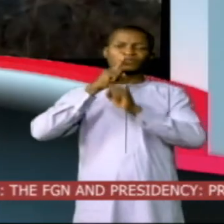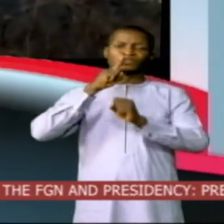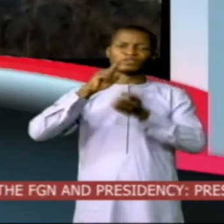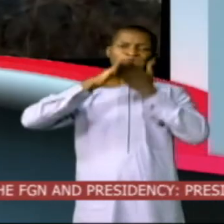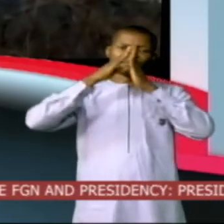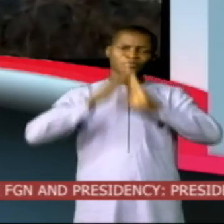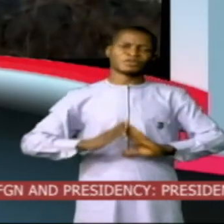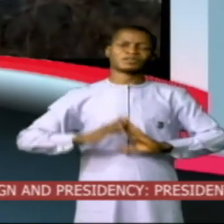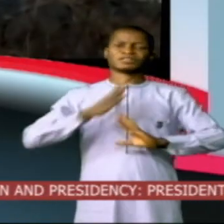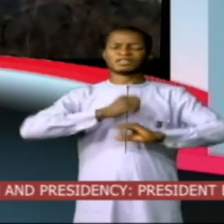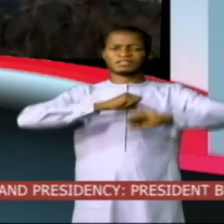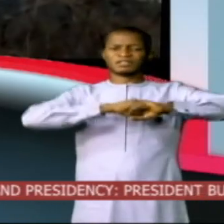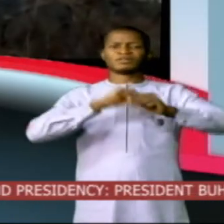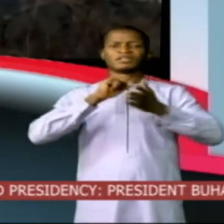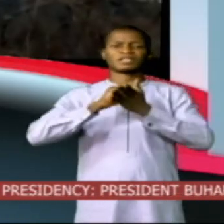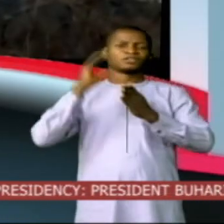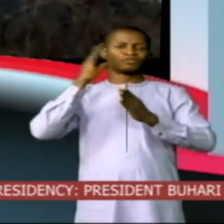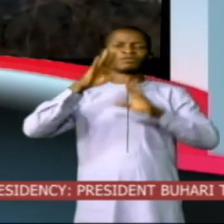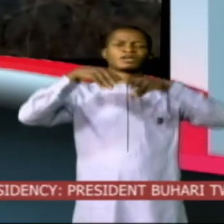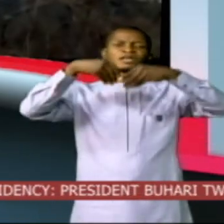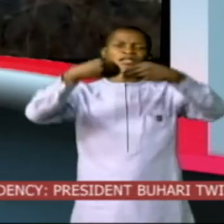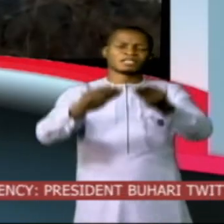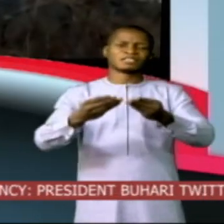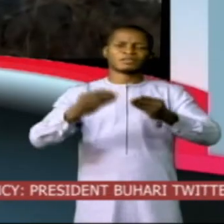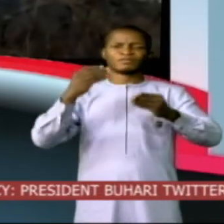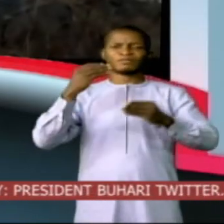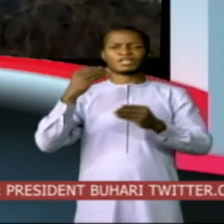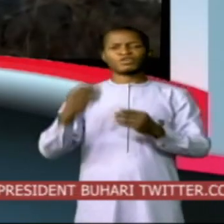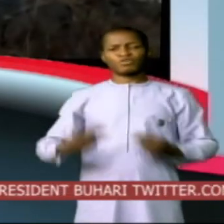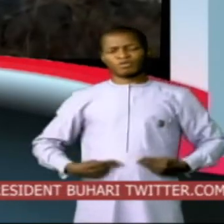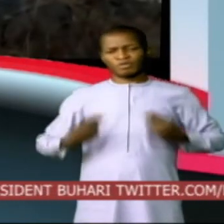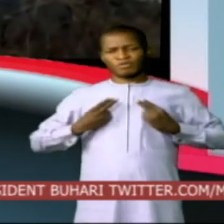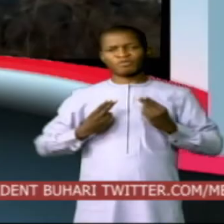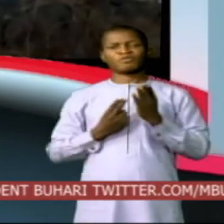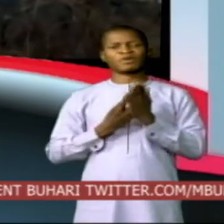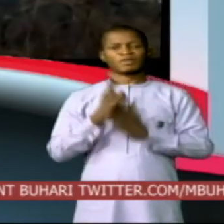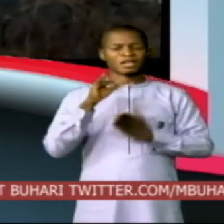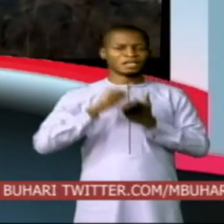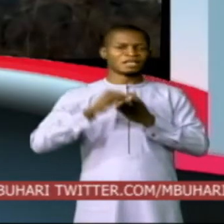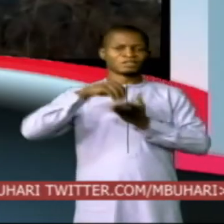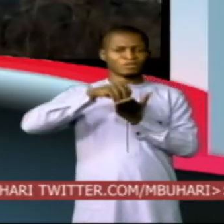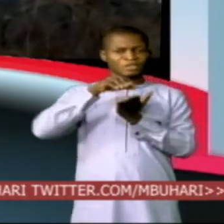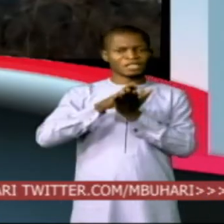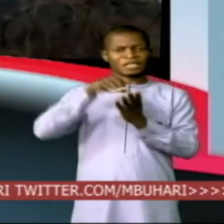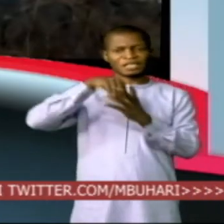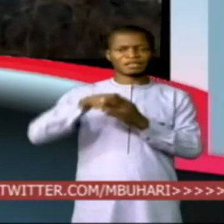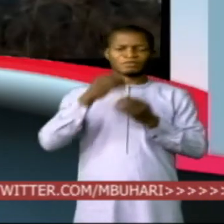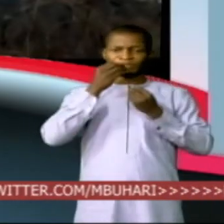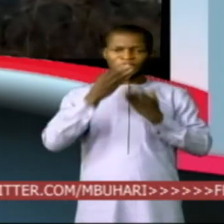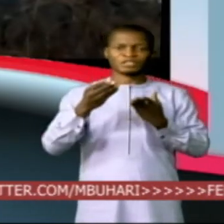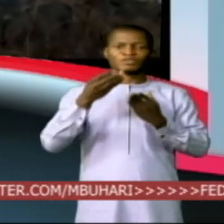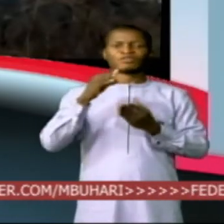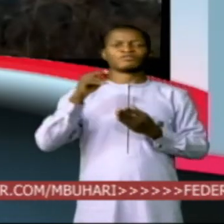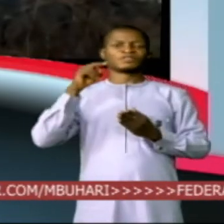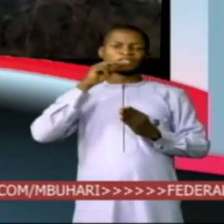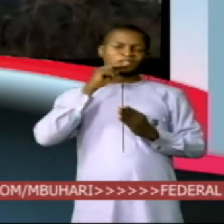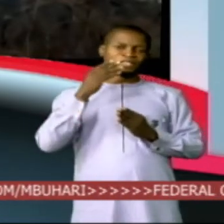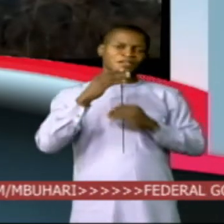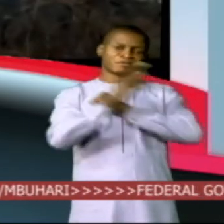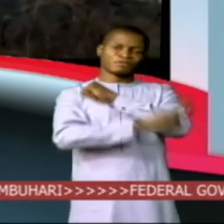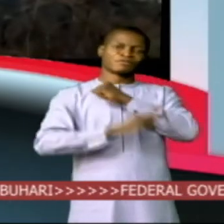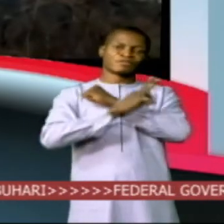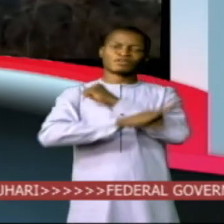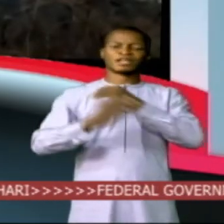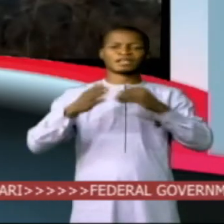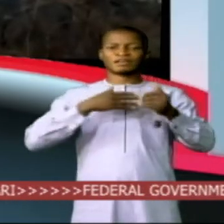that will guarantee fundamental human rights. This was contained in a message by Nigeria's Foreign Affairs Minister Geoffrey